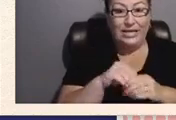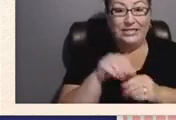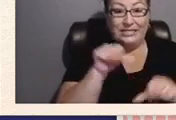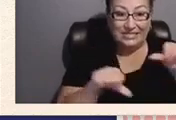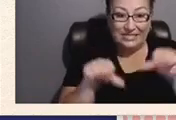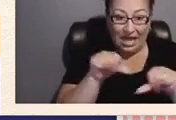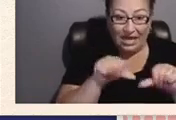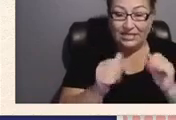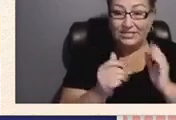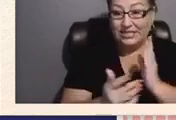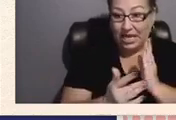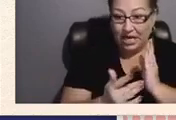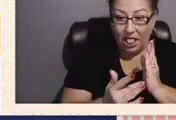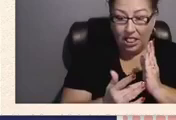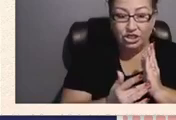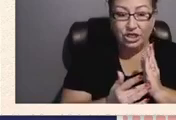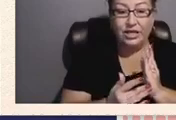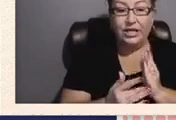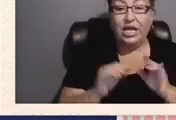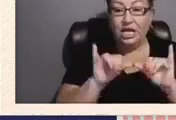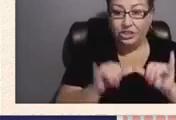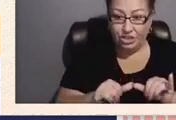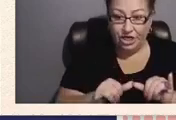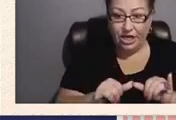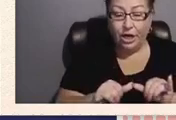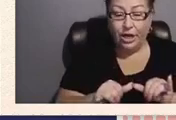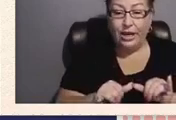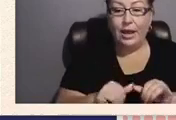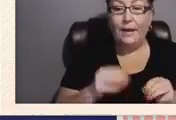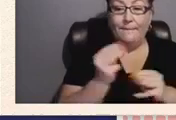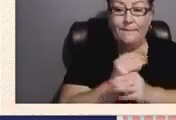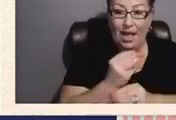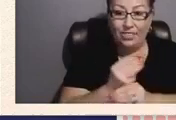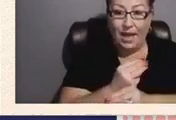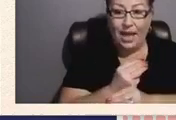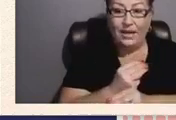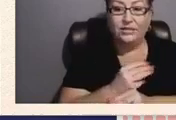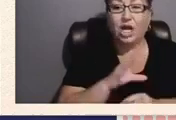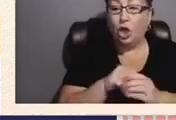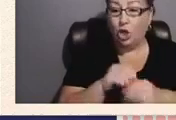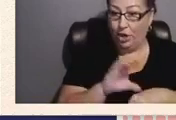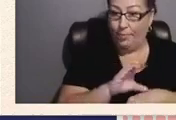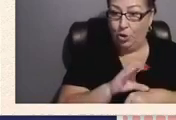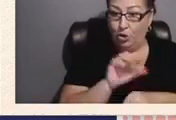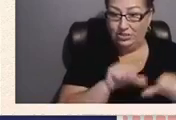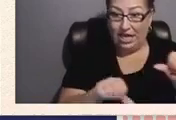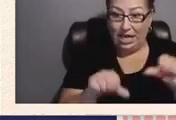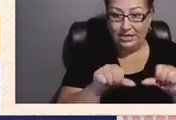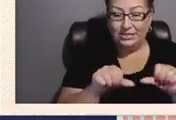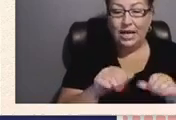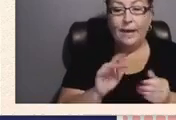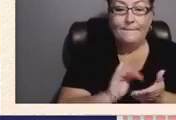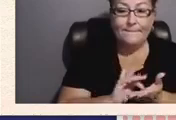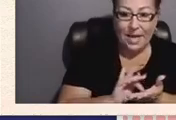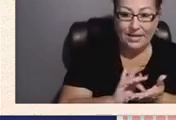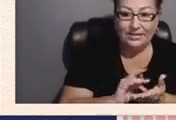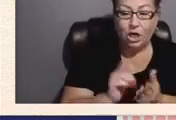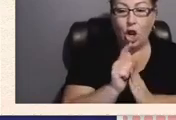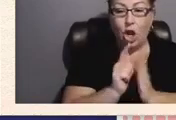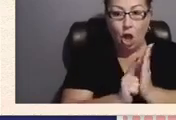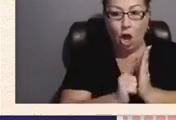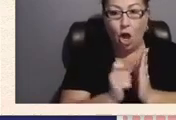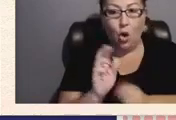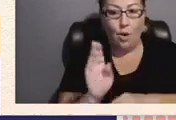technology, engineering, mathematics, including computer science, medicine, law, or